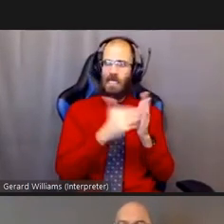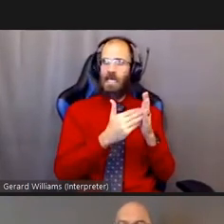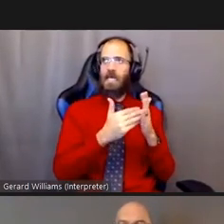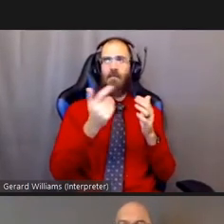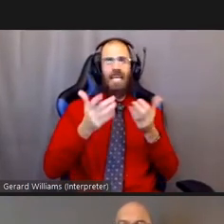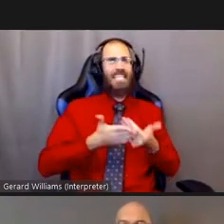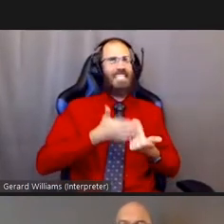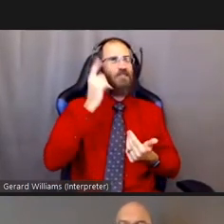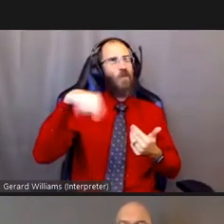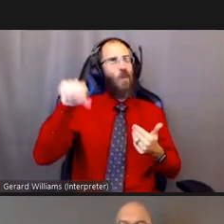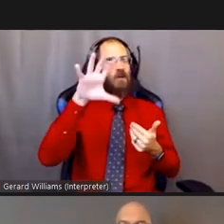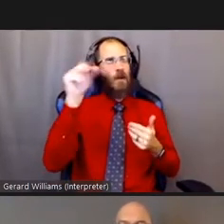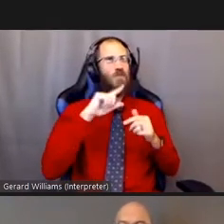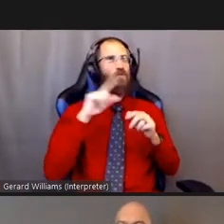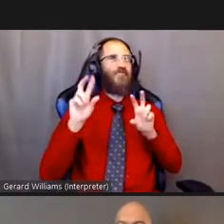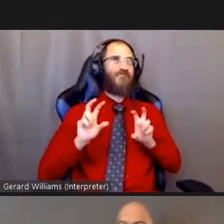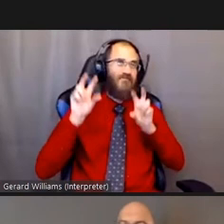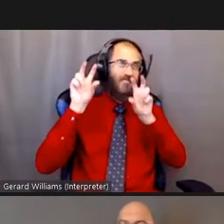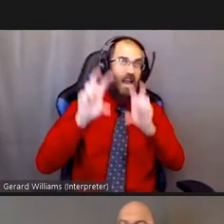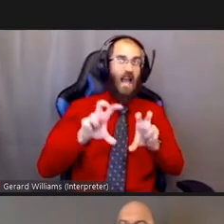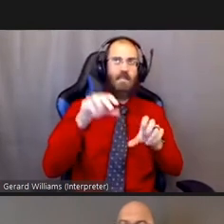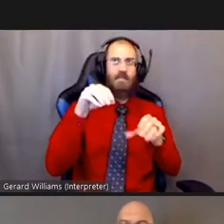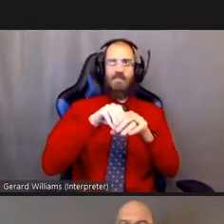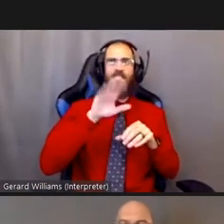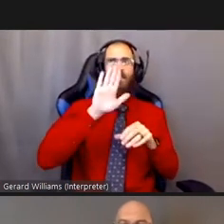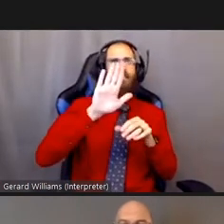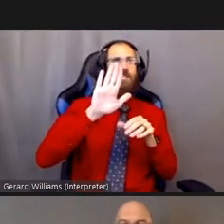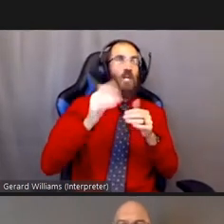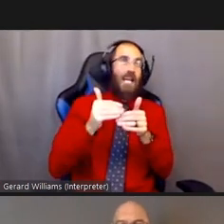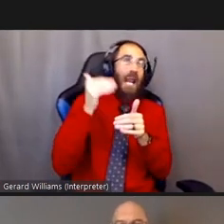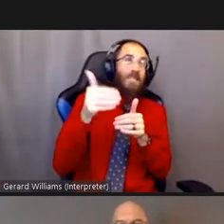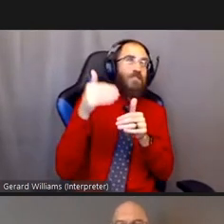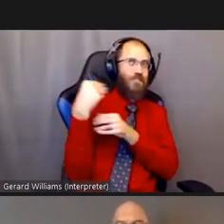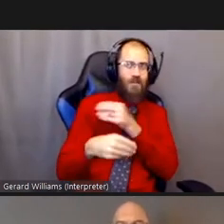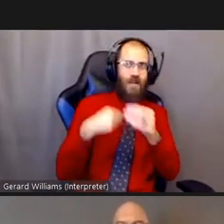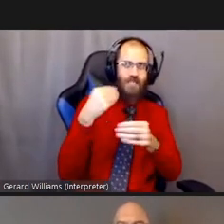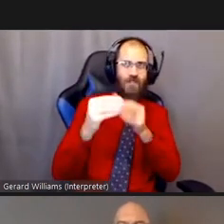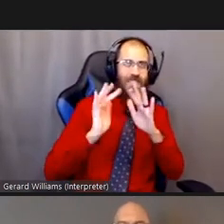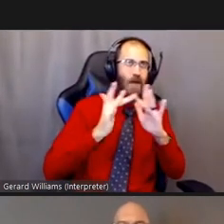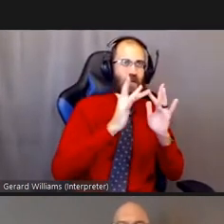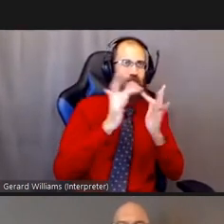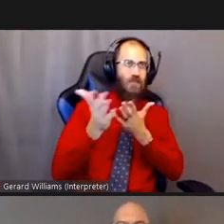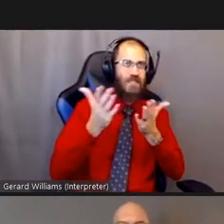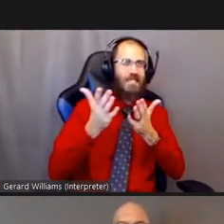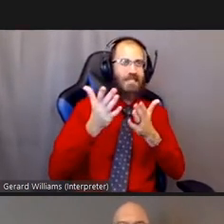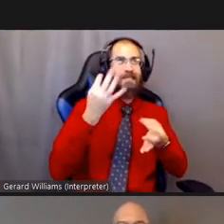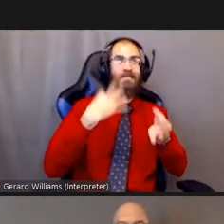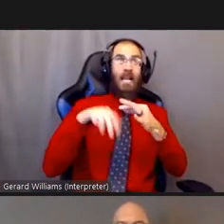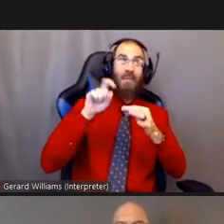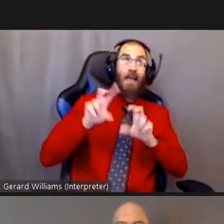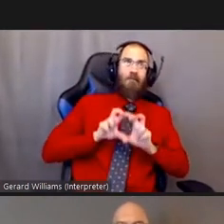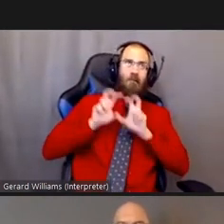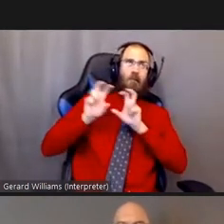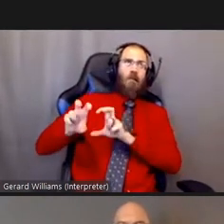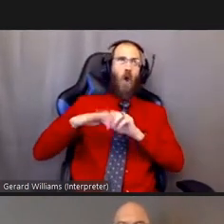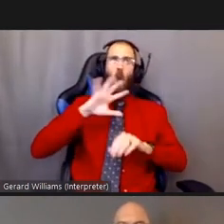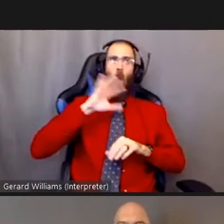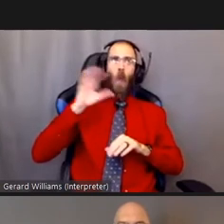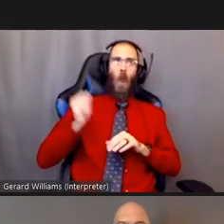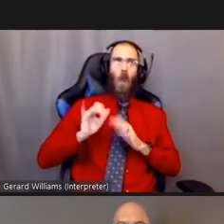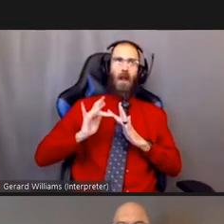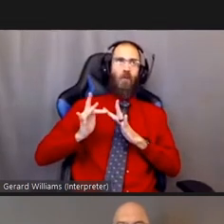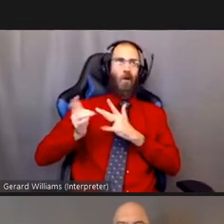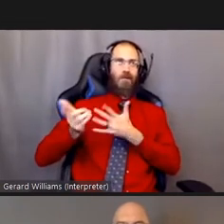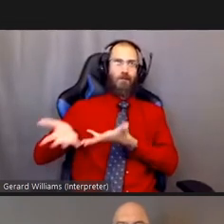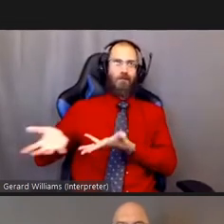and services instead of the fading networks of the past. And from a business data perspective, in order to